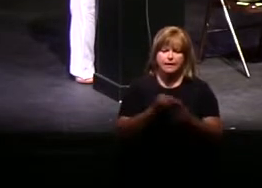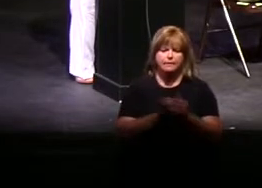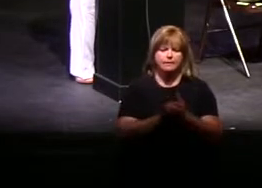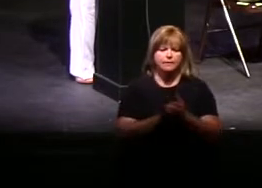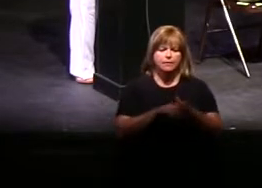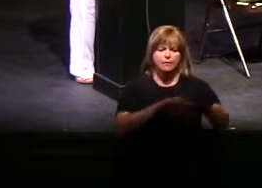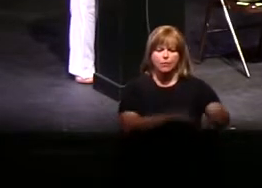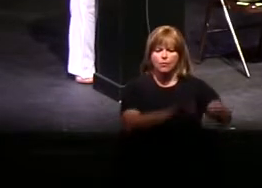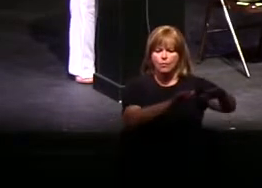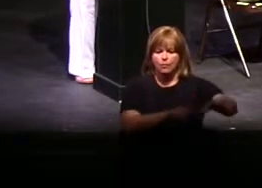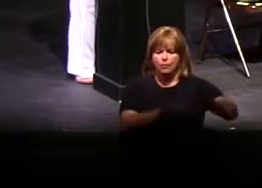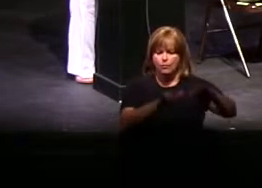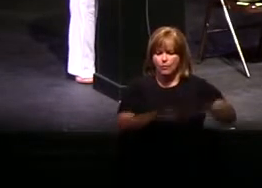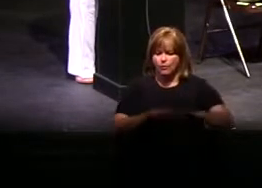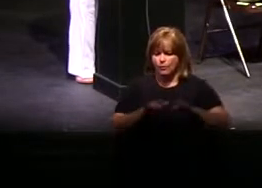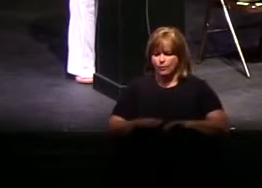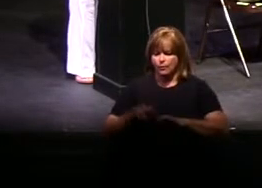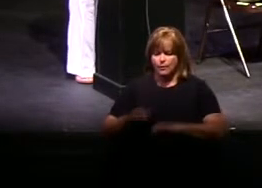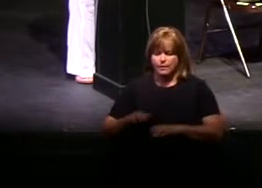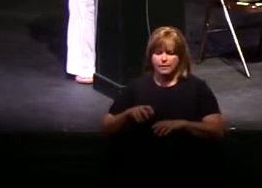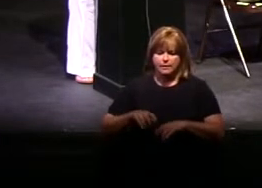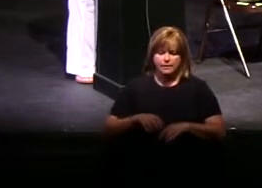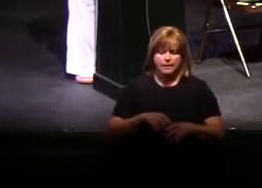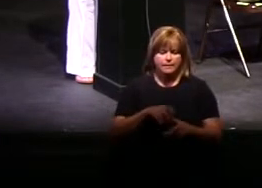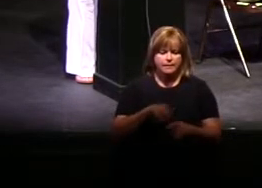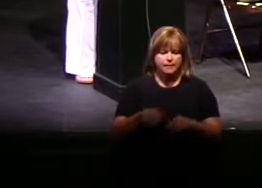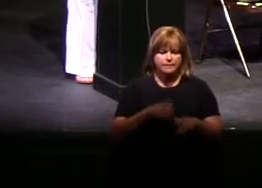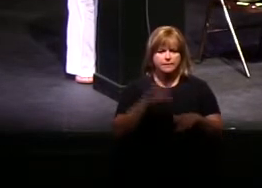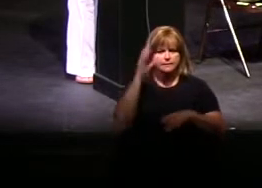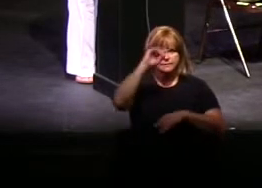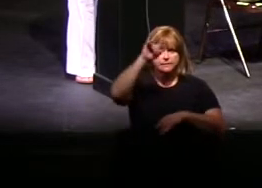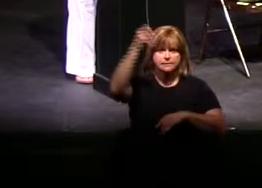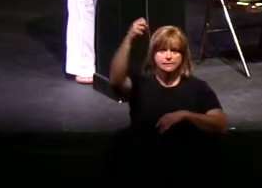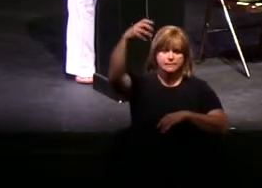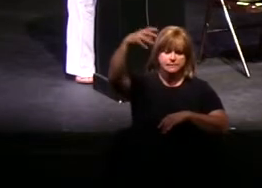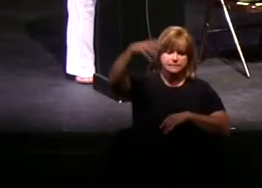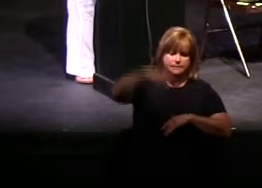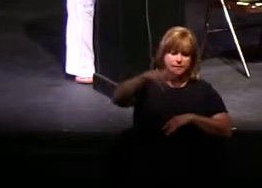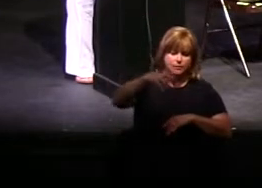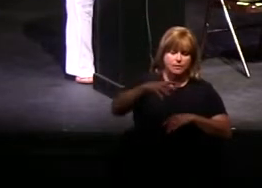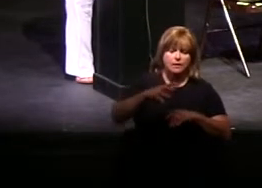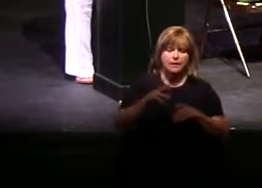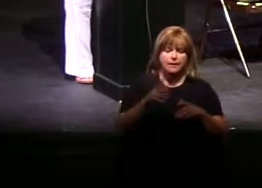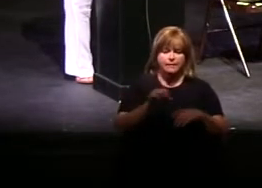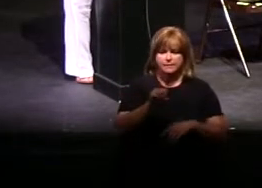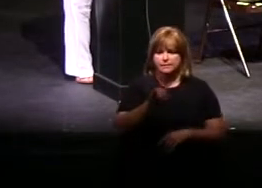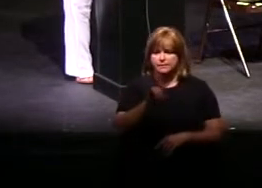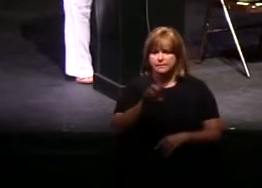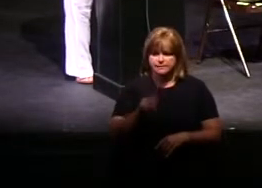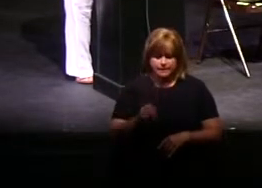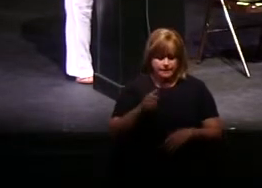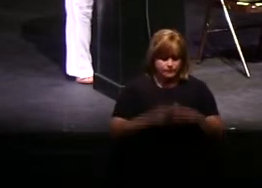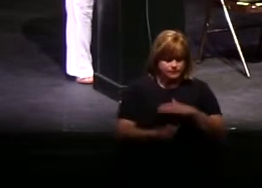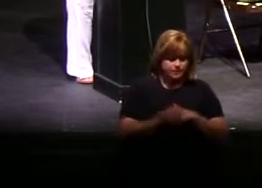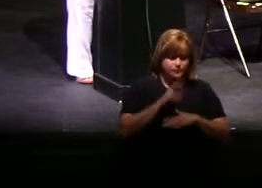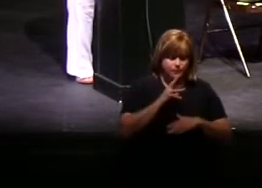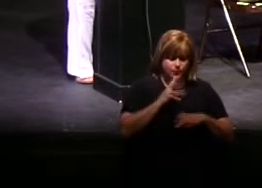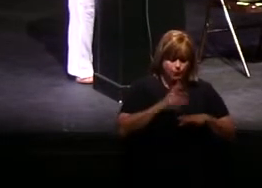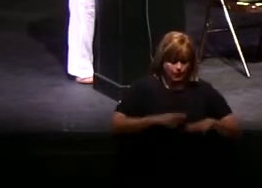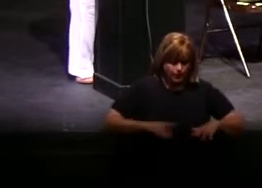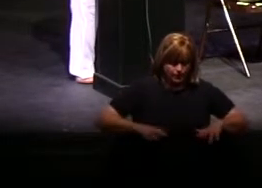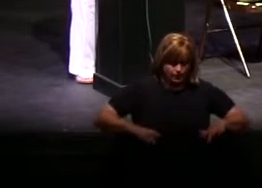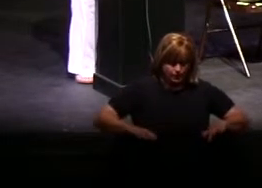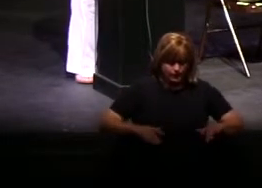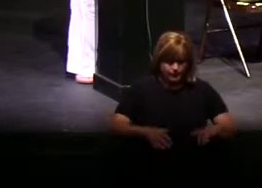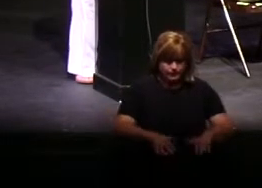washed up to the shore, he writes. The sun glistened on the water, and the sand under the water had been curled